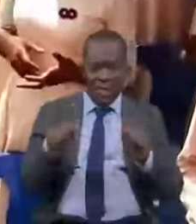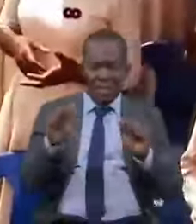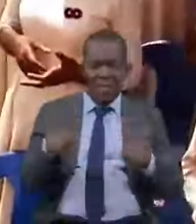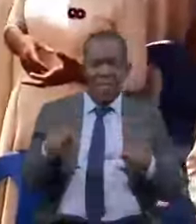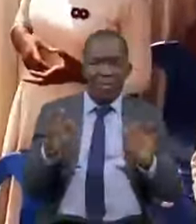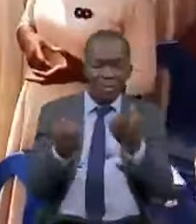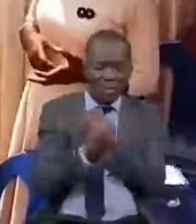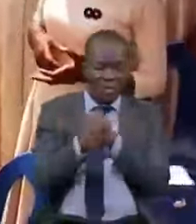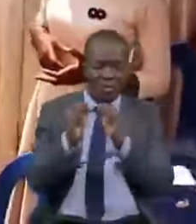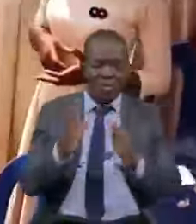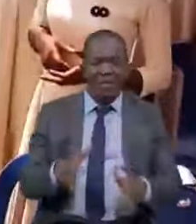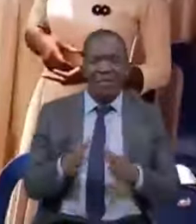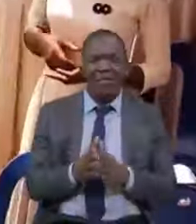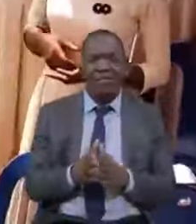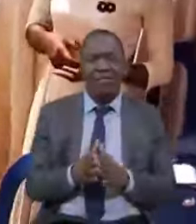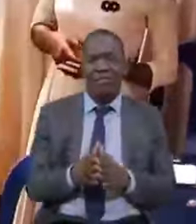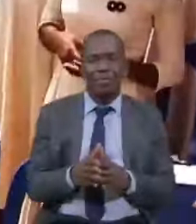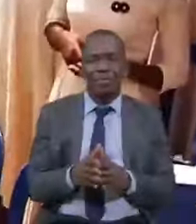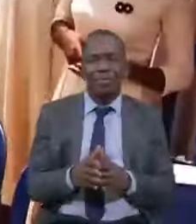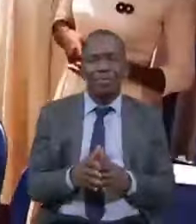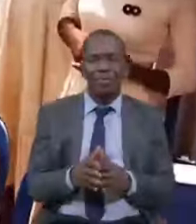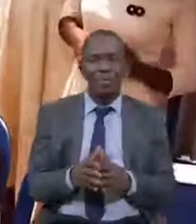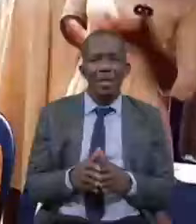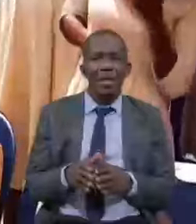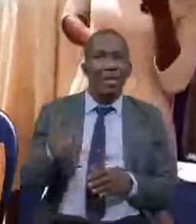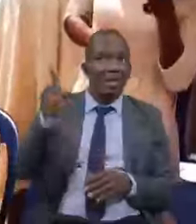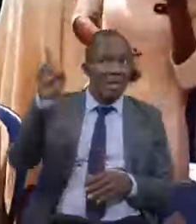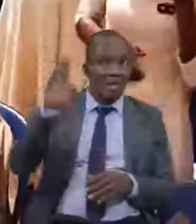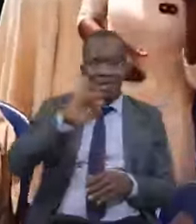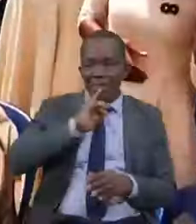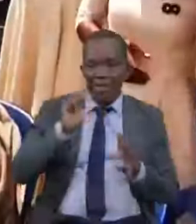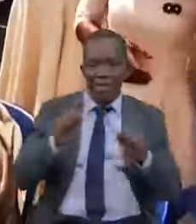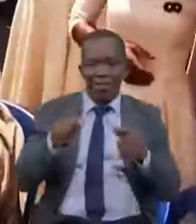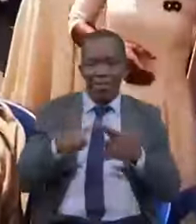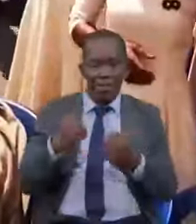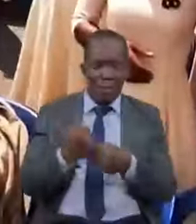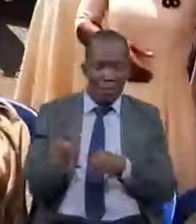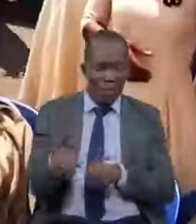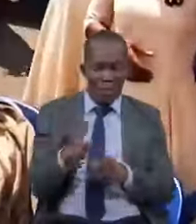Is able to make you overcome temptation.